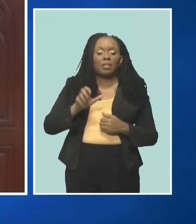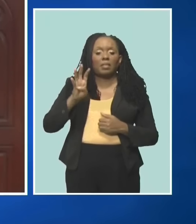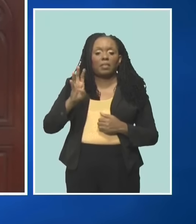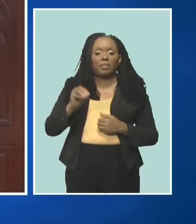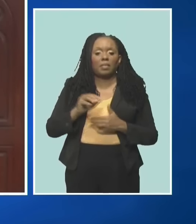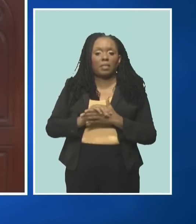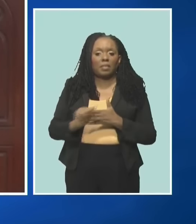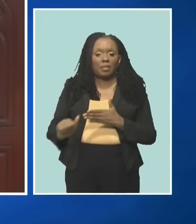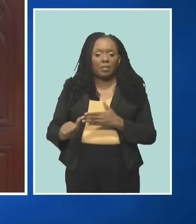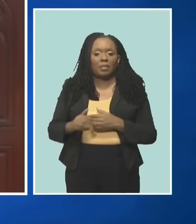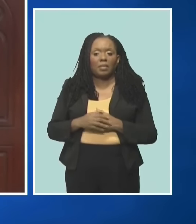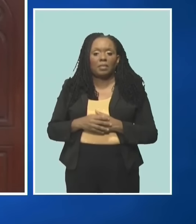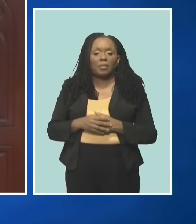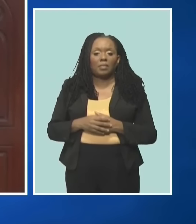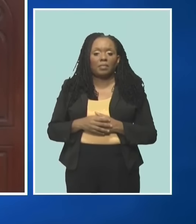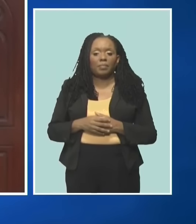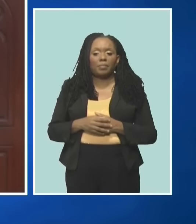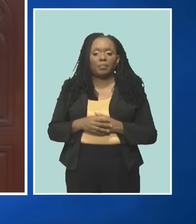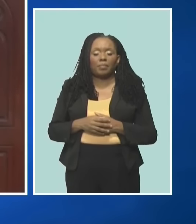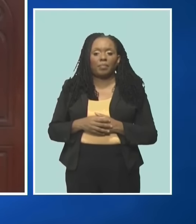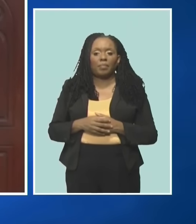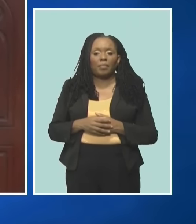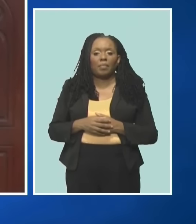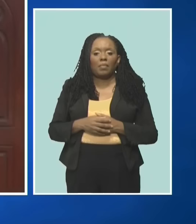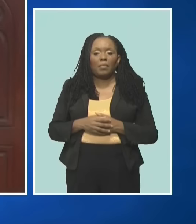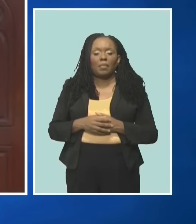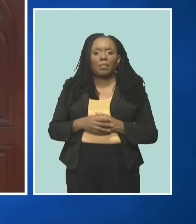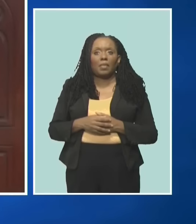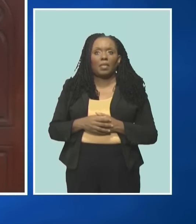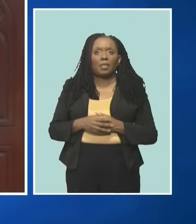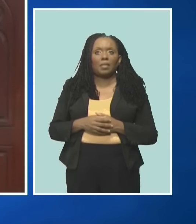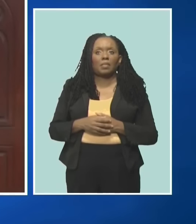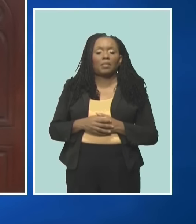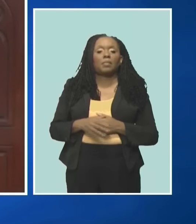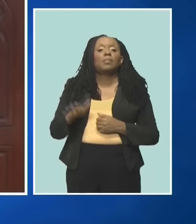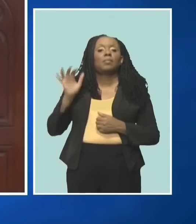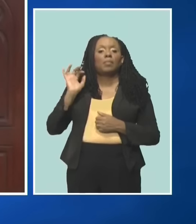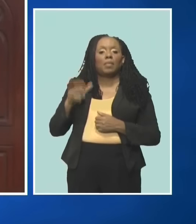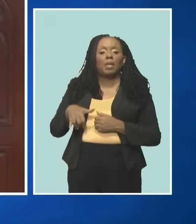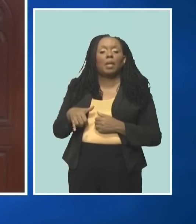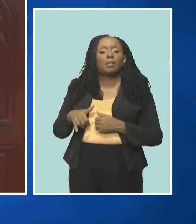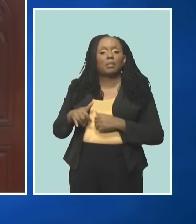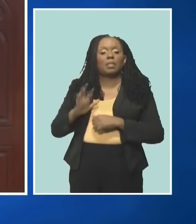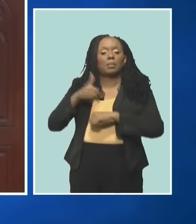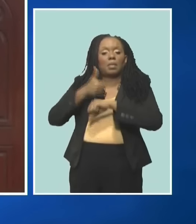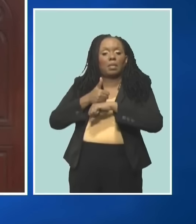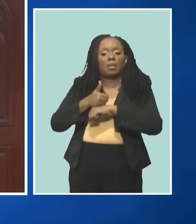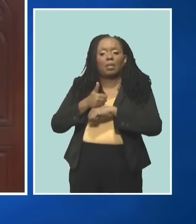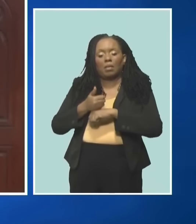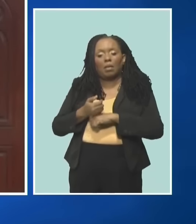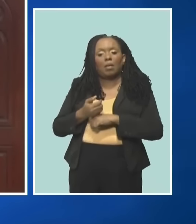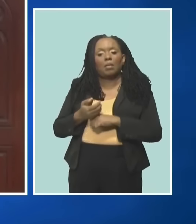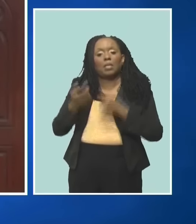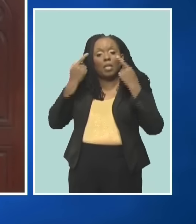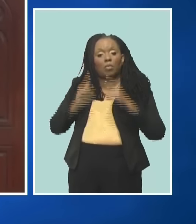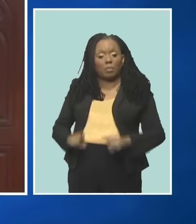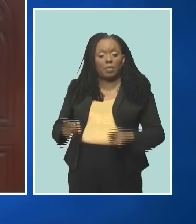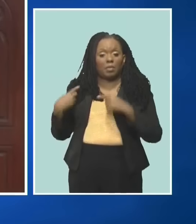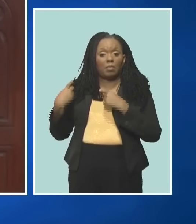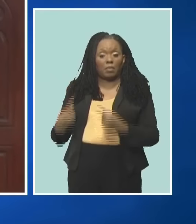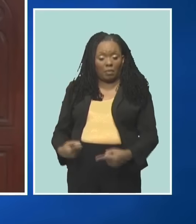$340. These are all based on the existing collective agreement. They could